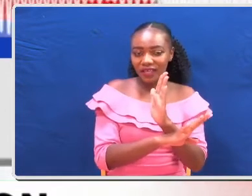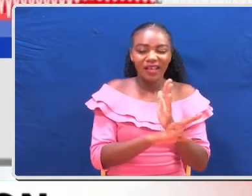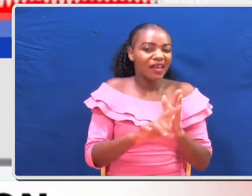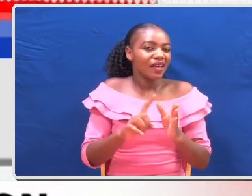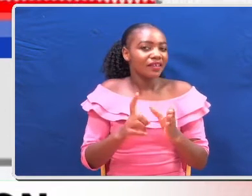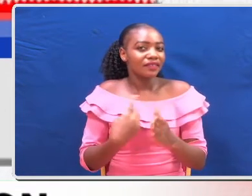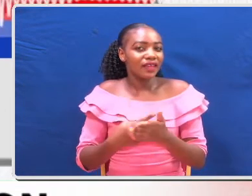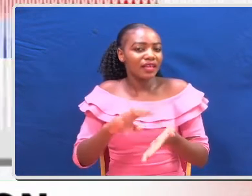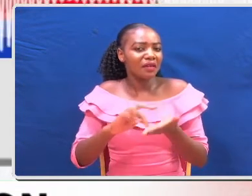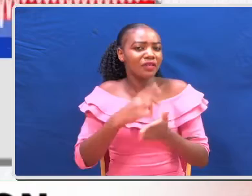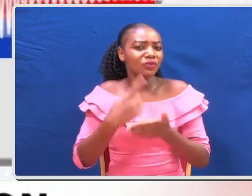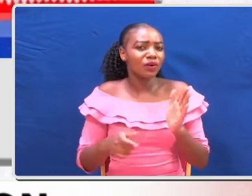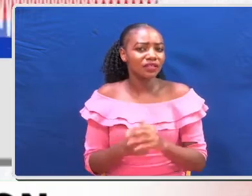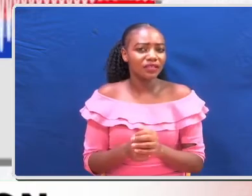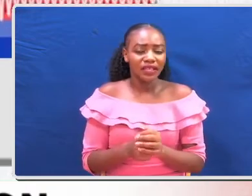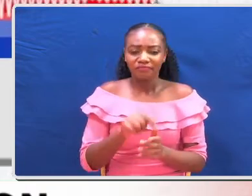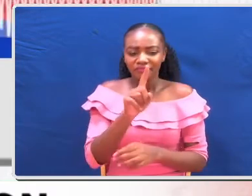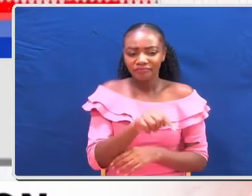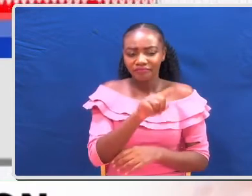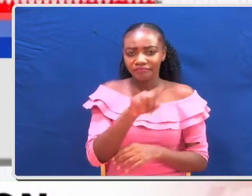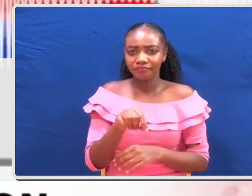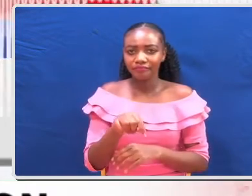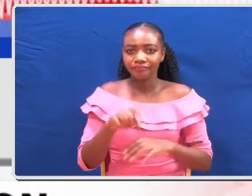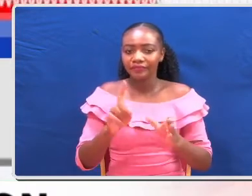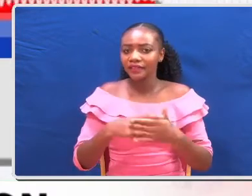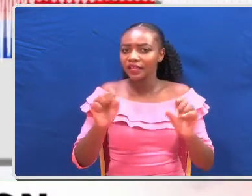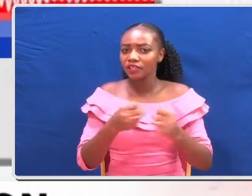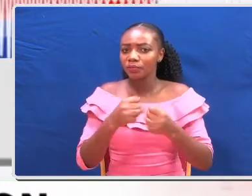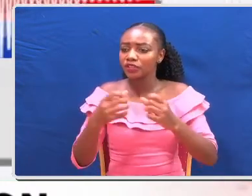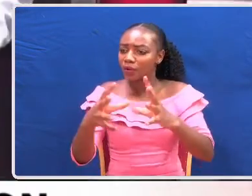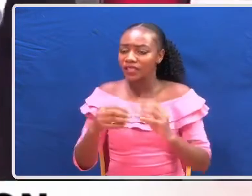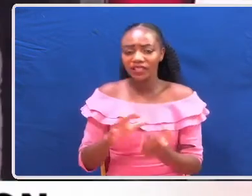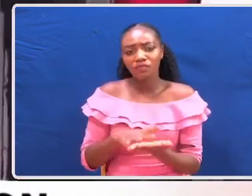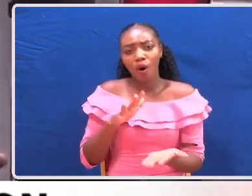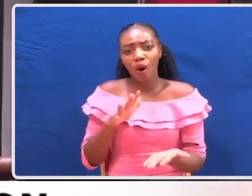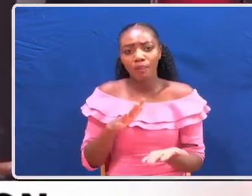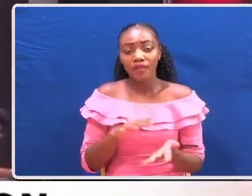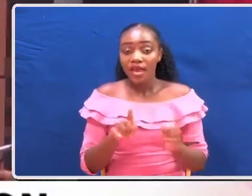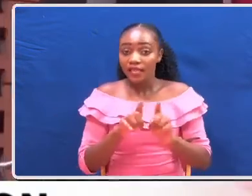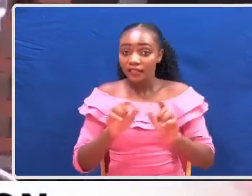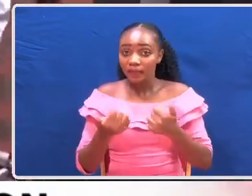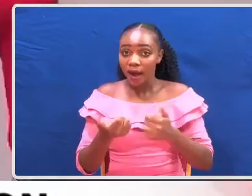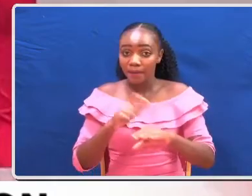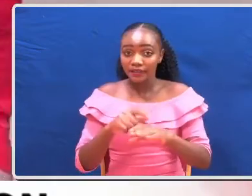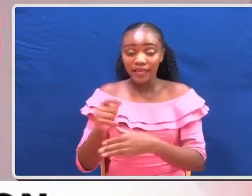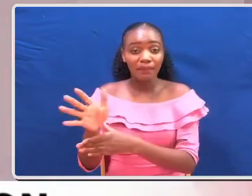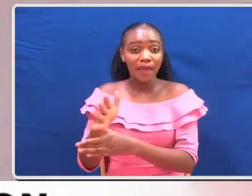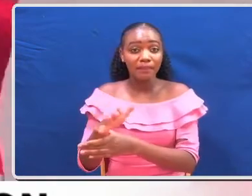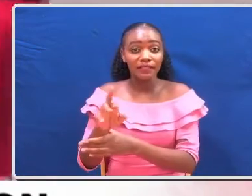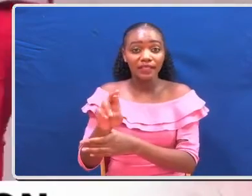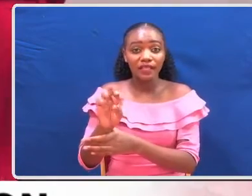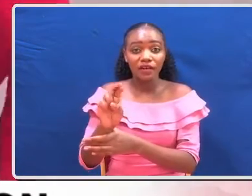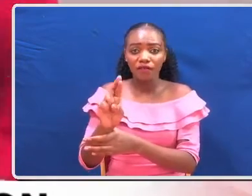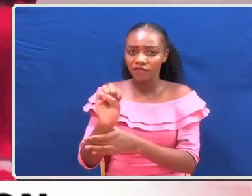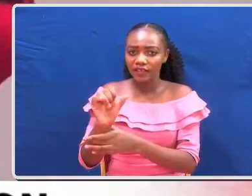then automatically Gavi through the COVAX platform will reduce our allocation further. This even as the Embassy of Russia confirms